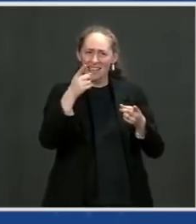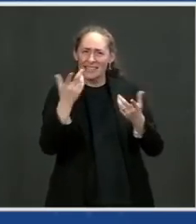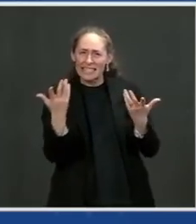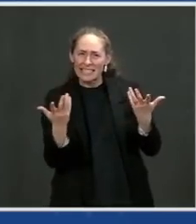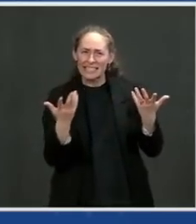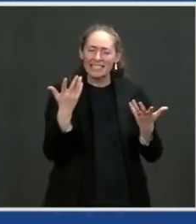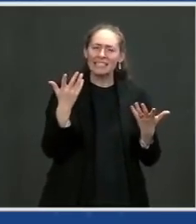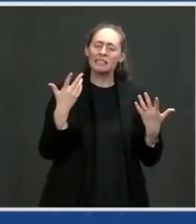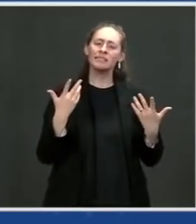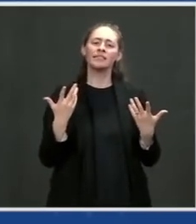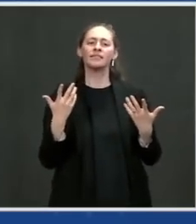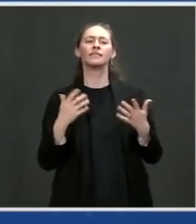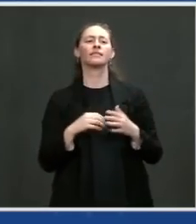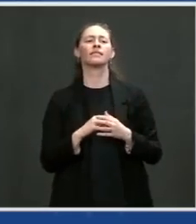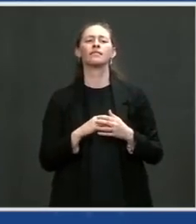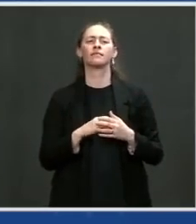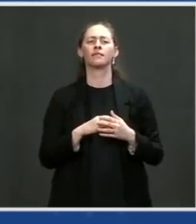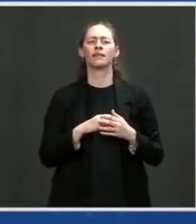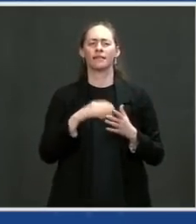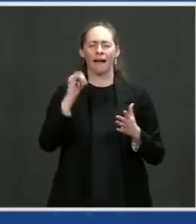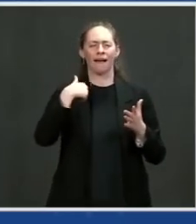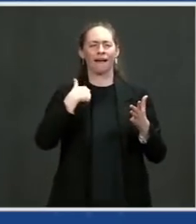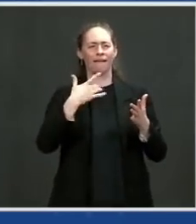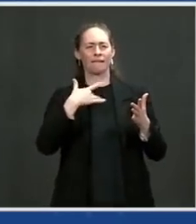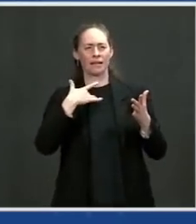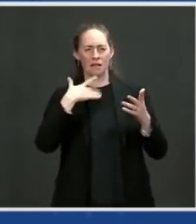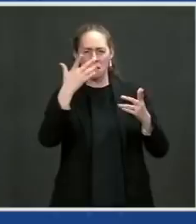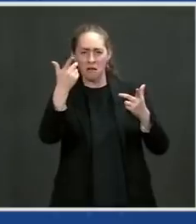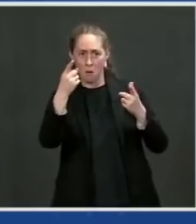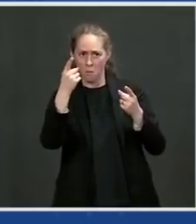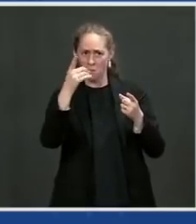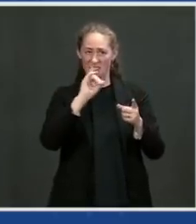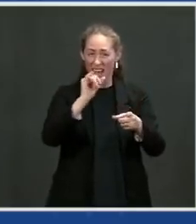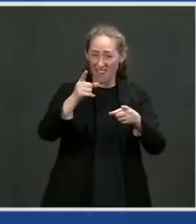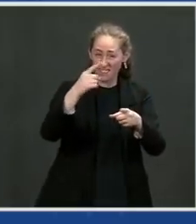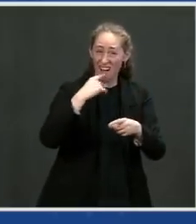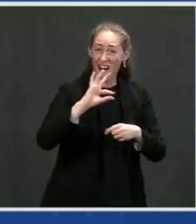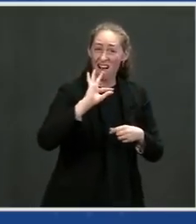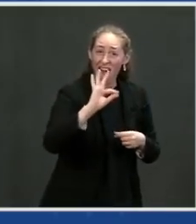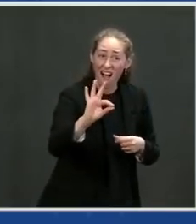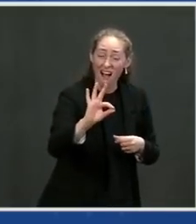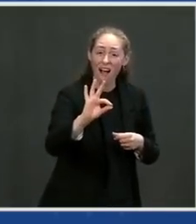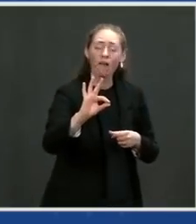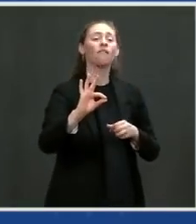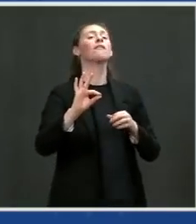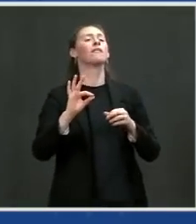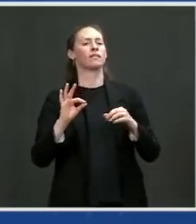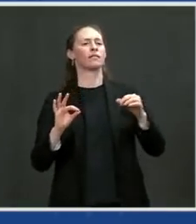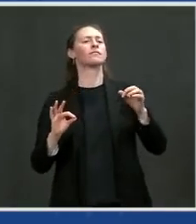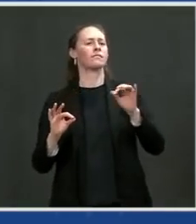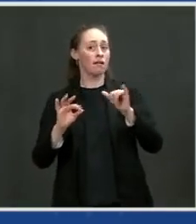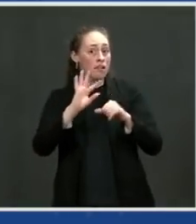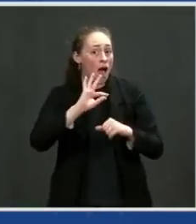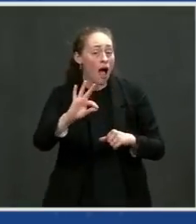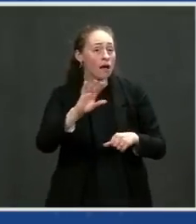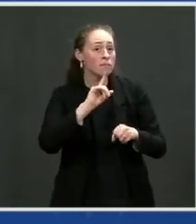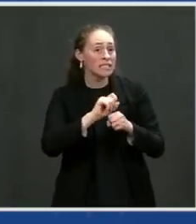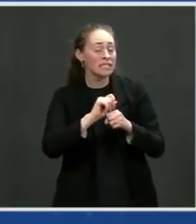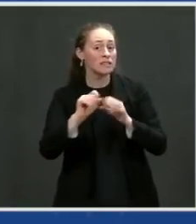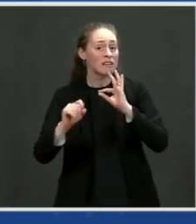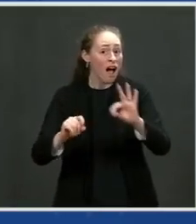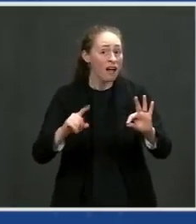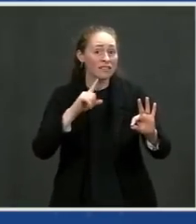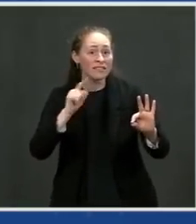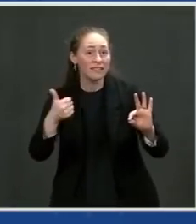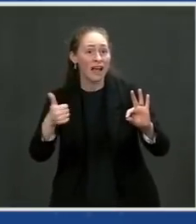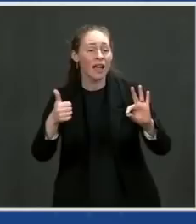10-year-old. A 9-year-old. I'm going to send him on a 1,000-mile journey across the desert and up to the United States because